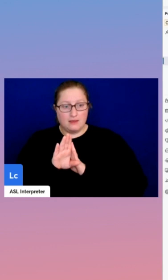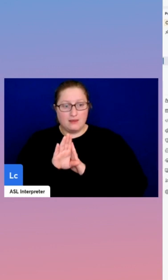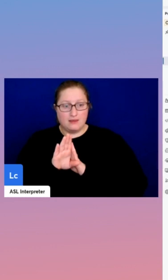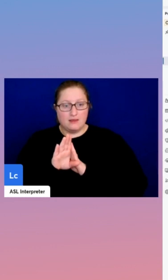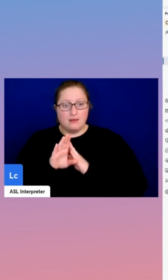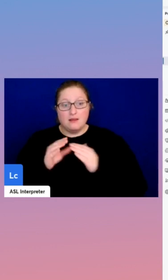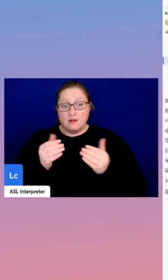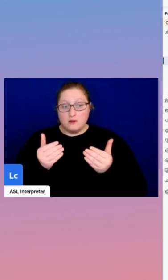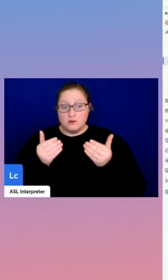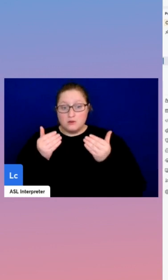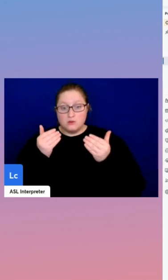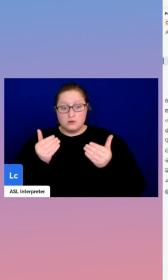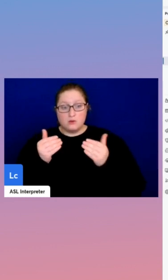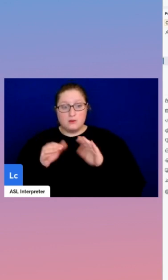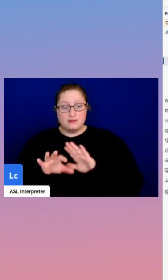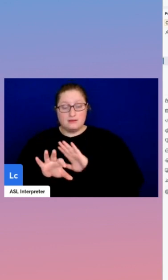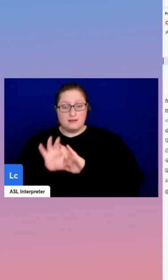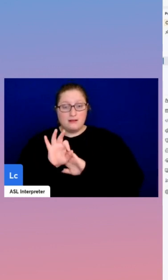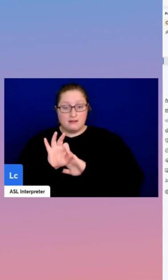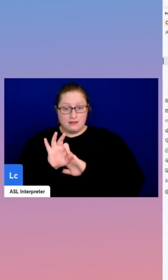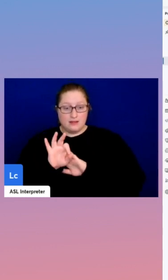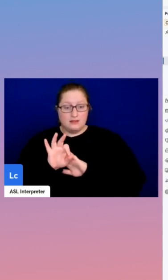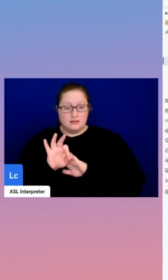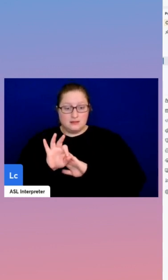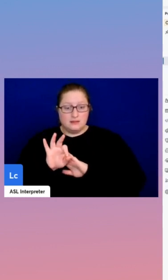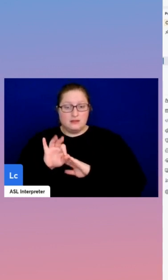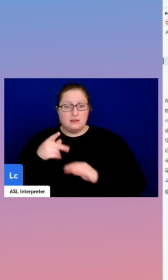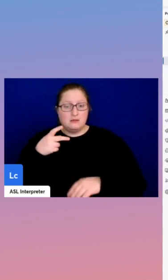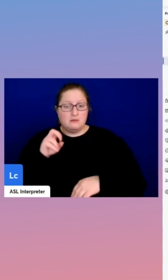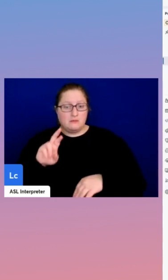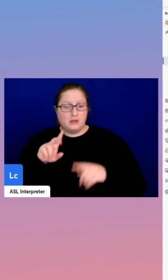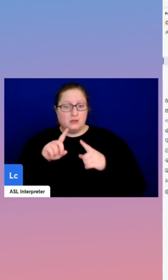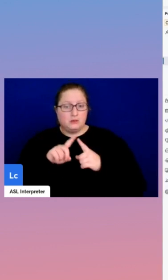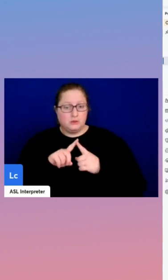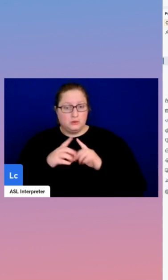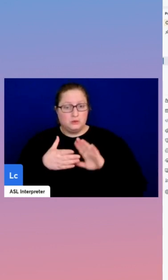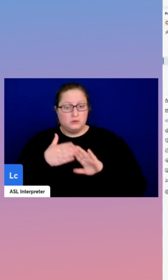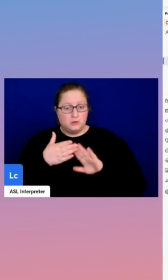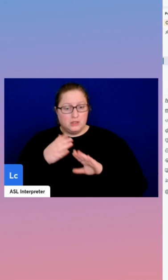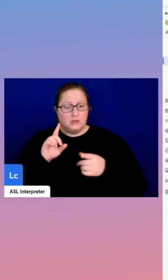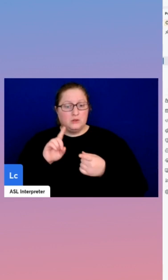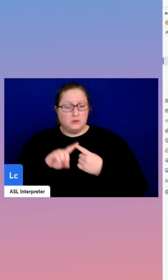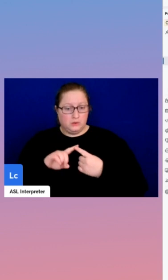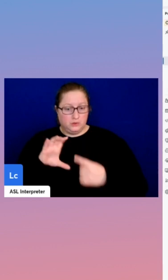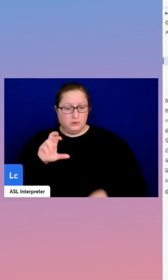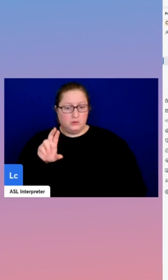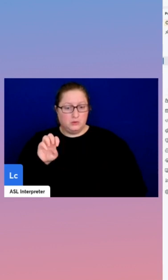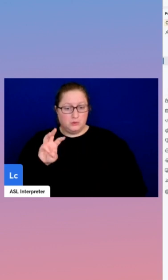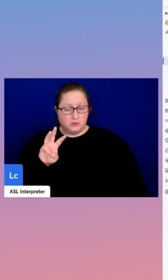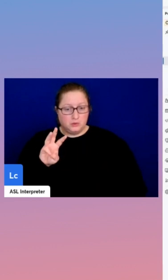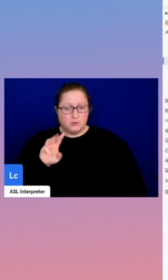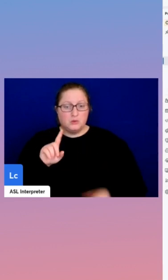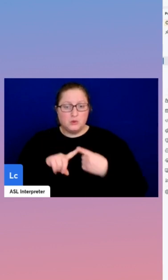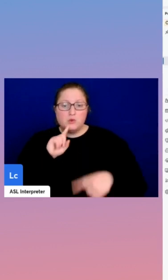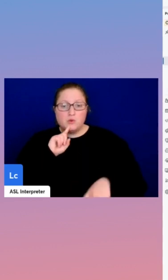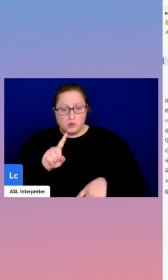let's select run Packer to true. Let's set run Packer to true. And run Terraform also to